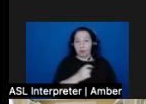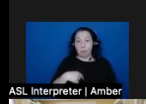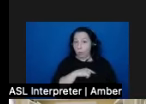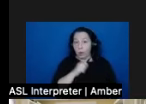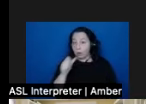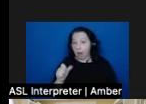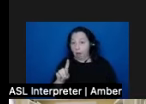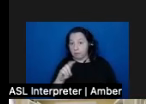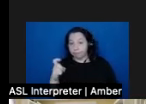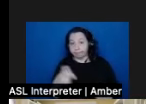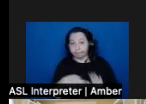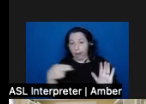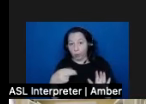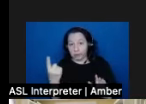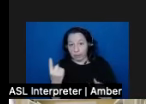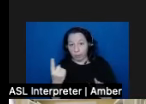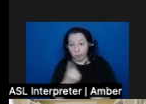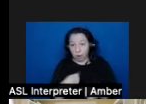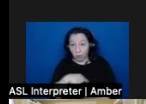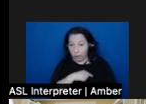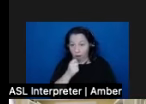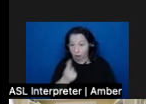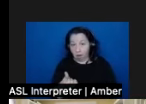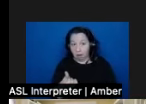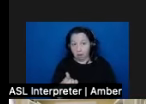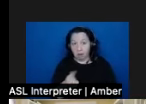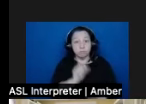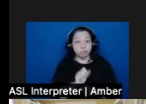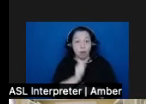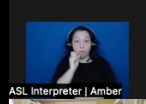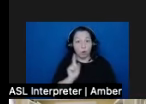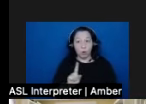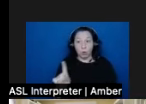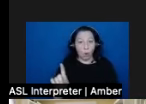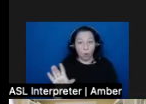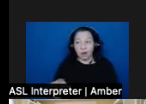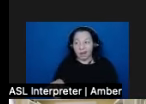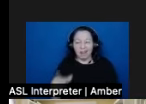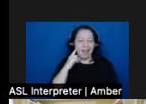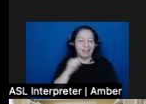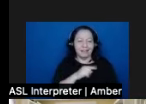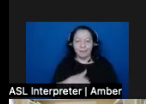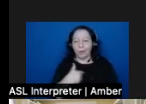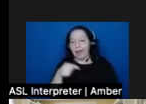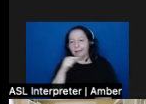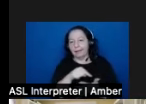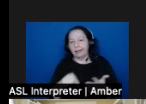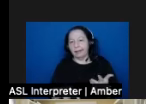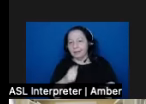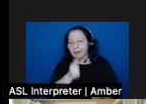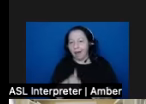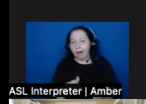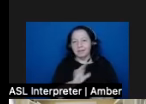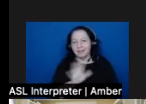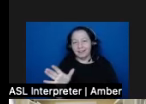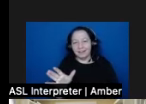We're certainly not going to go and talk to someone else about, well, I think this person has this, and this, right?